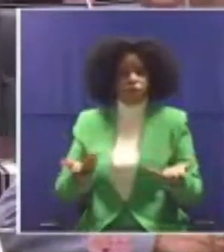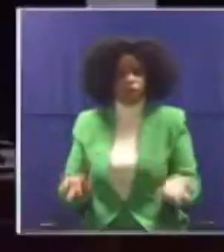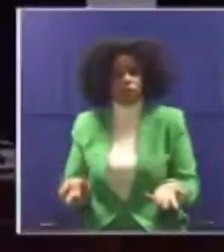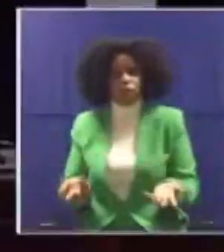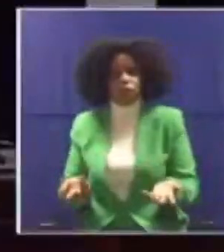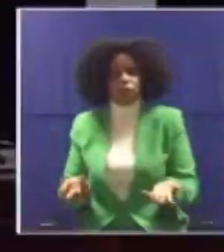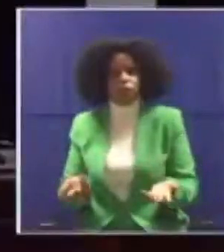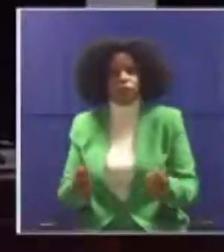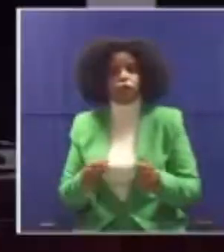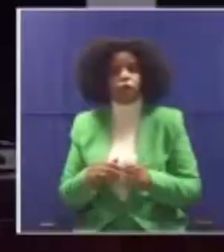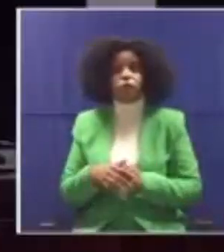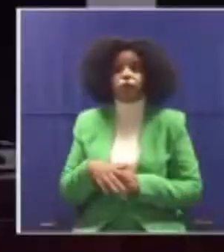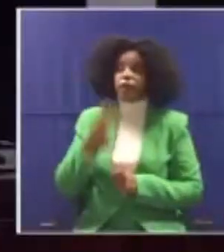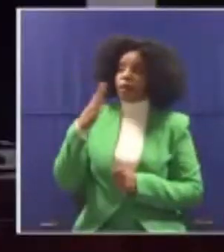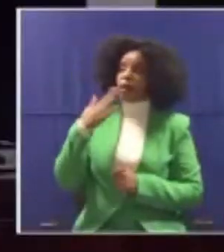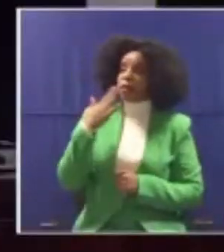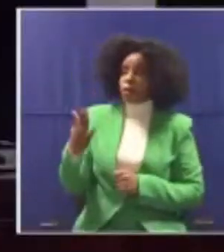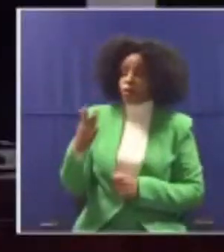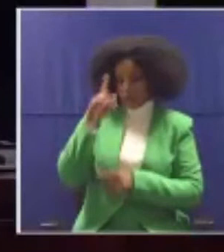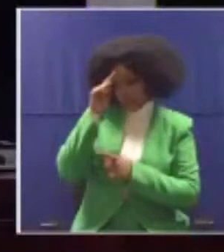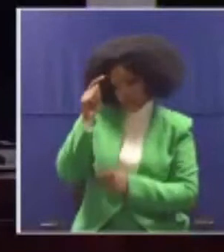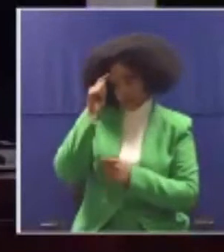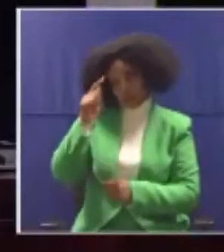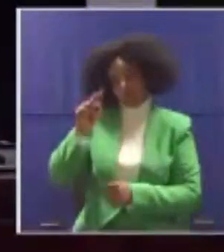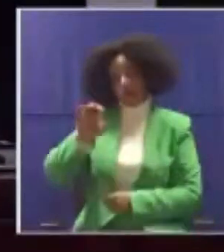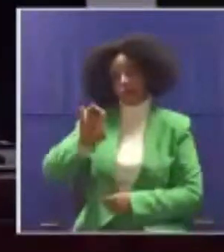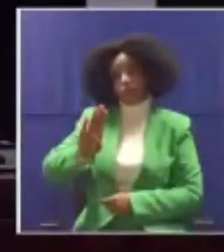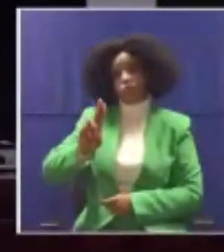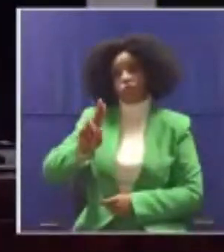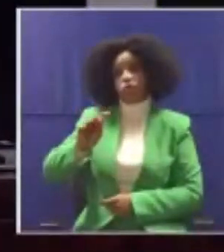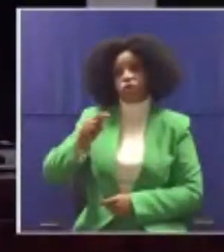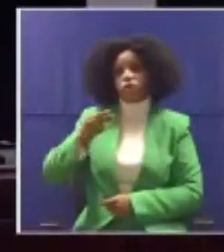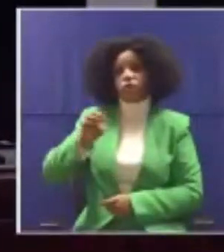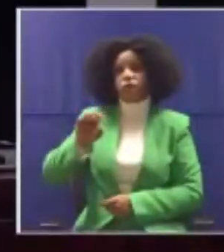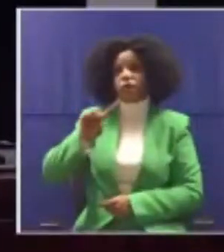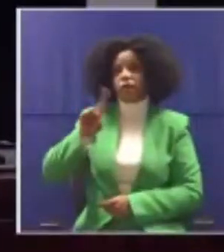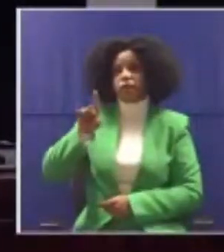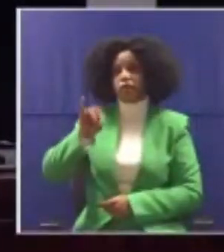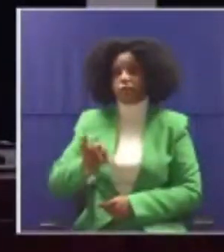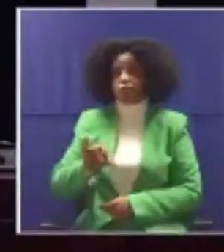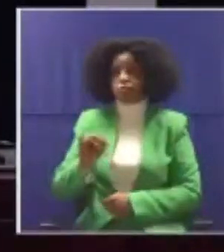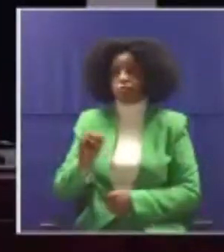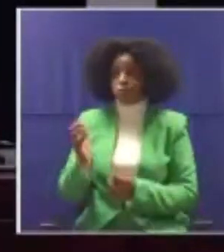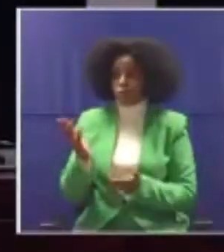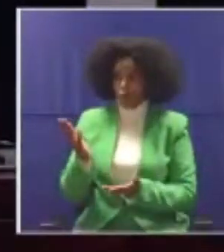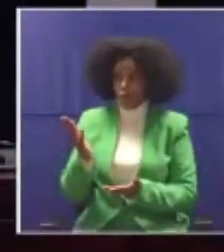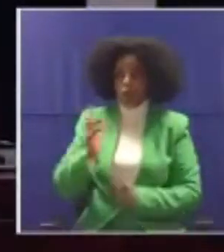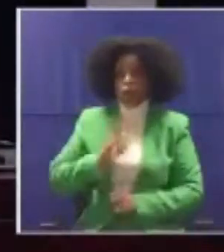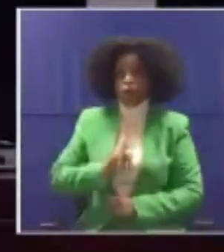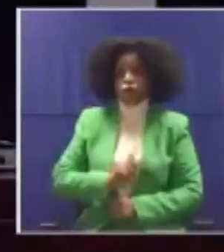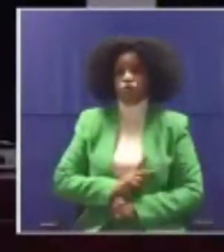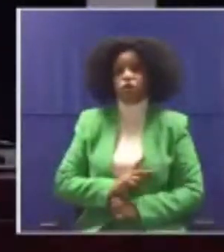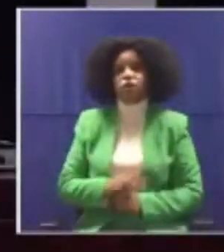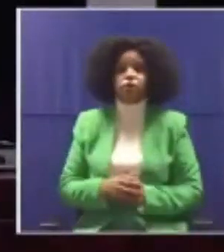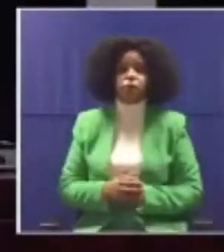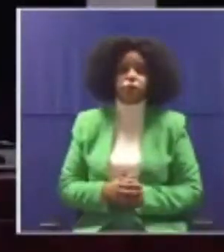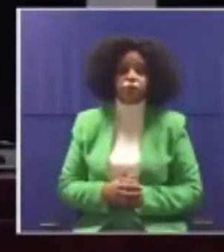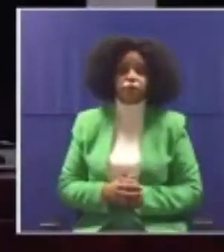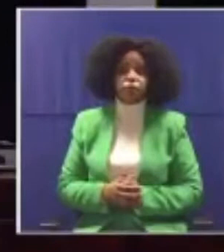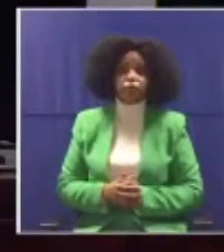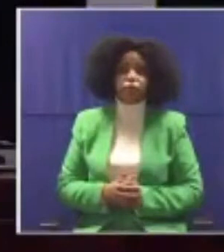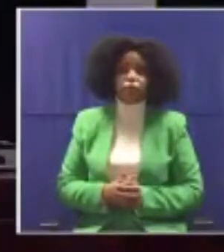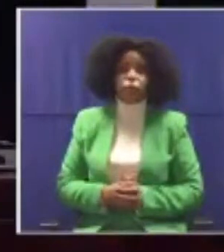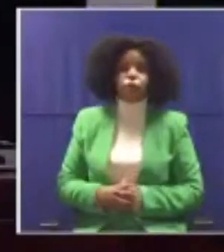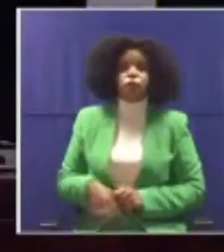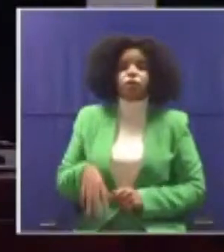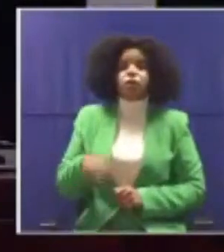Thank you, Honorable Buthelezi. The Honorable Deputy President. Honorable Buthelezi, I thought